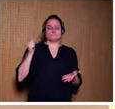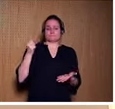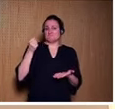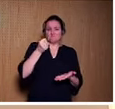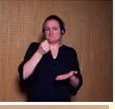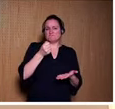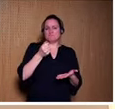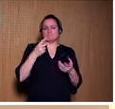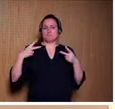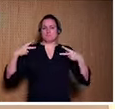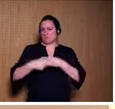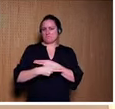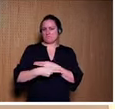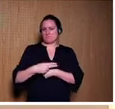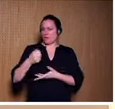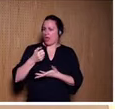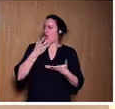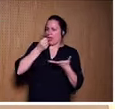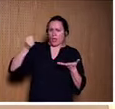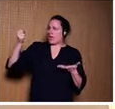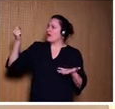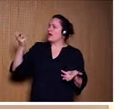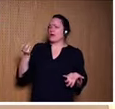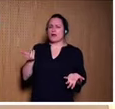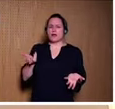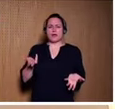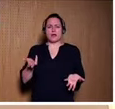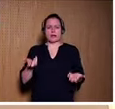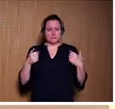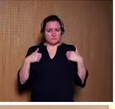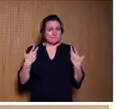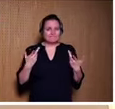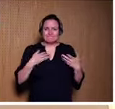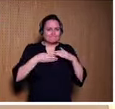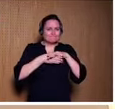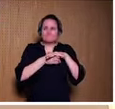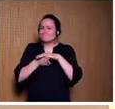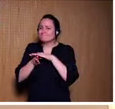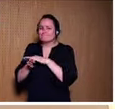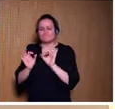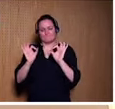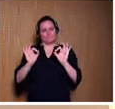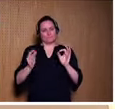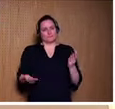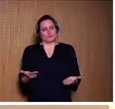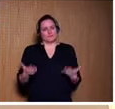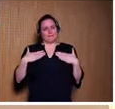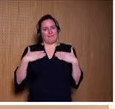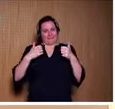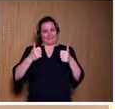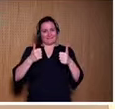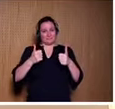by various donors, and therefore after a rape are unable to access essential services to protect